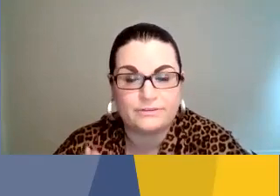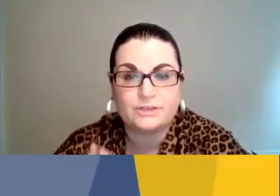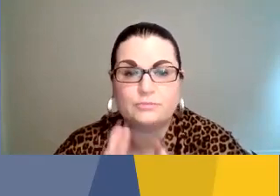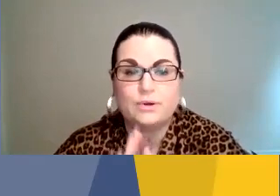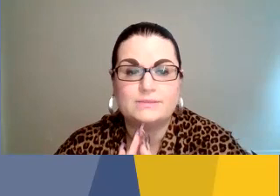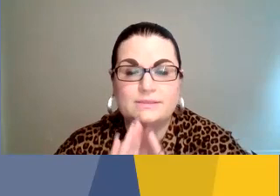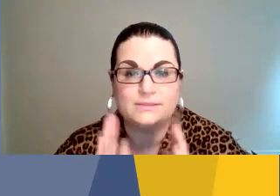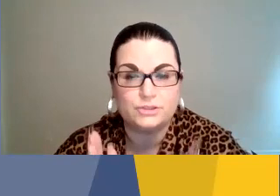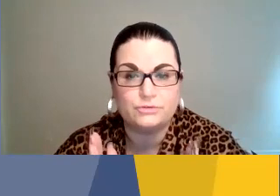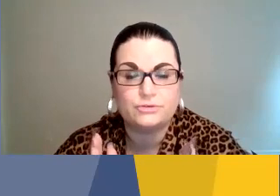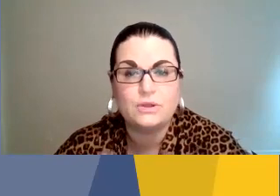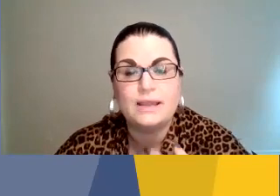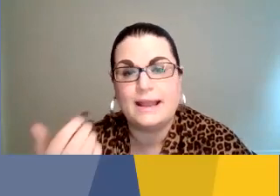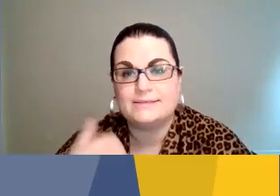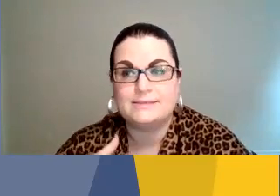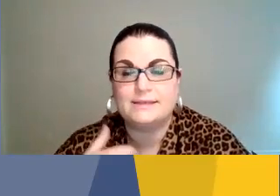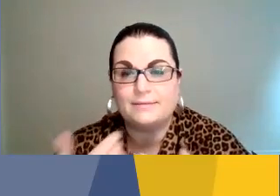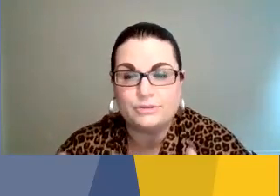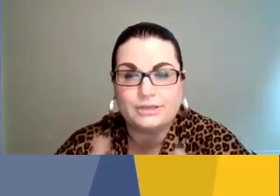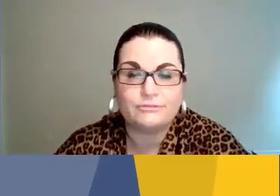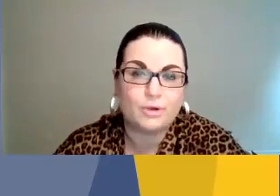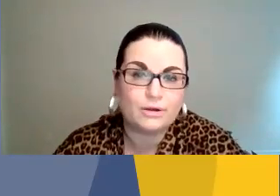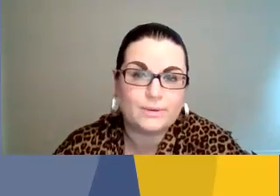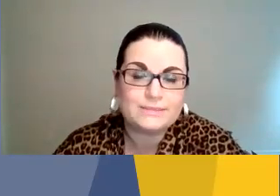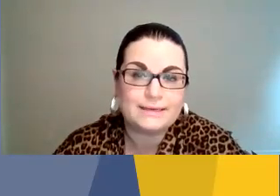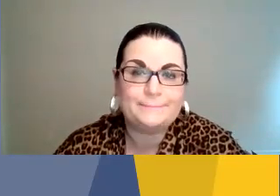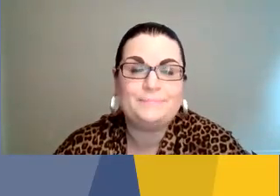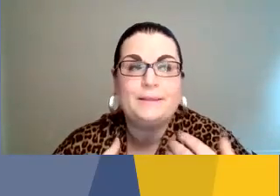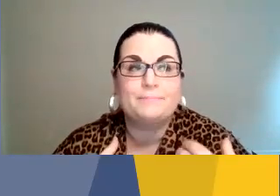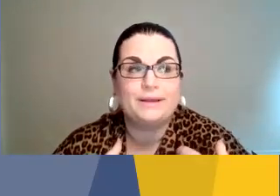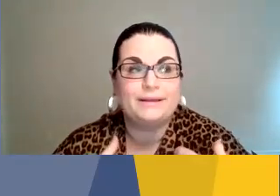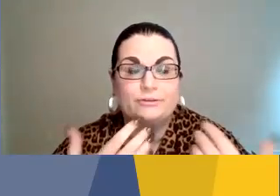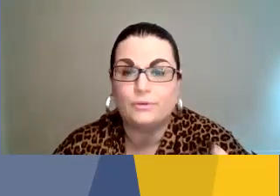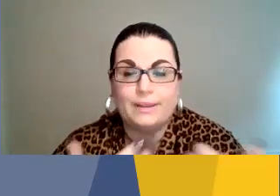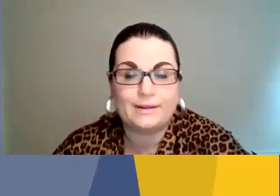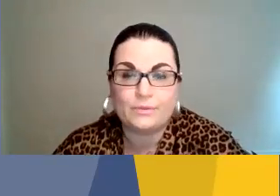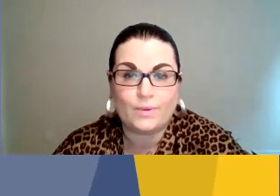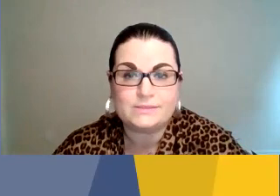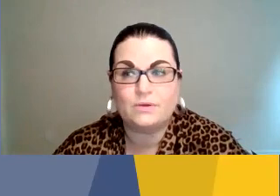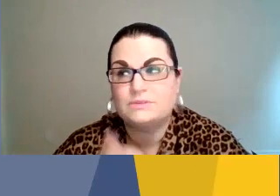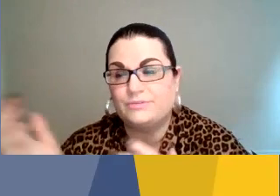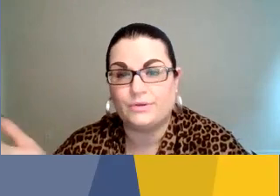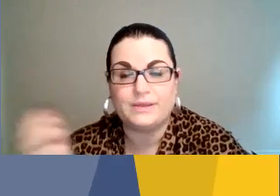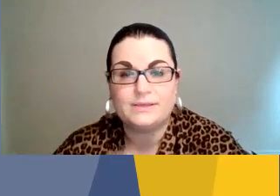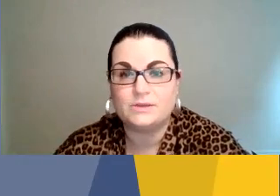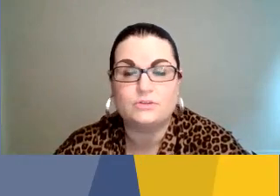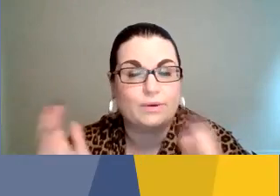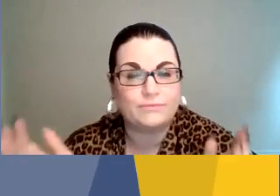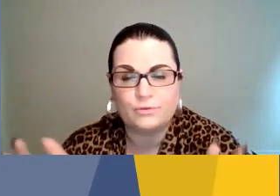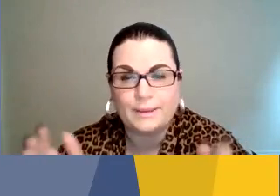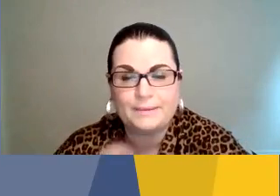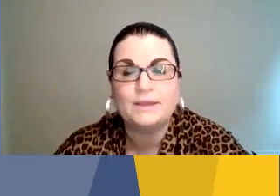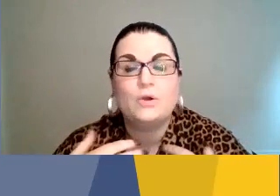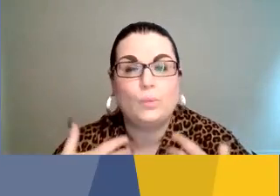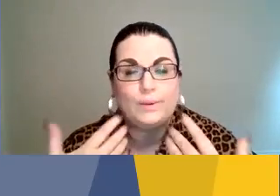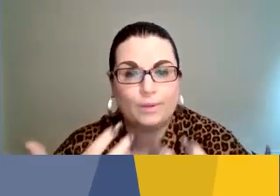entirely confidential process, it's neutral. As I said, I'm joining you from Ottawa today, but if you're located out on the West Coast, if you're on the East Coast, wherever